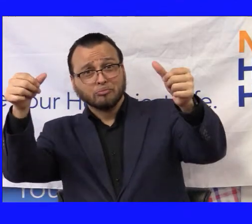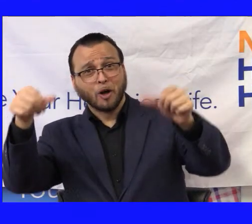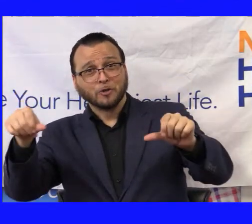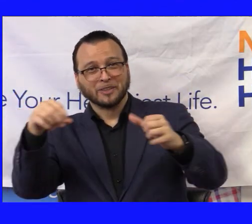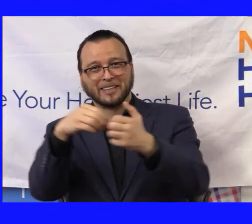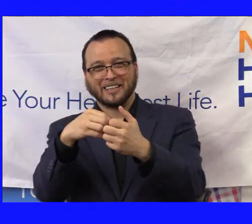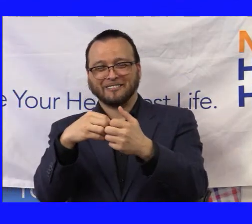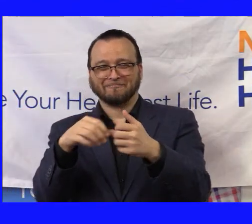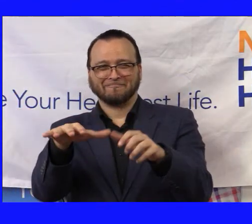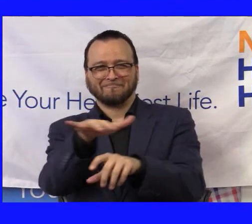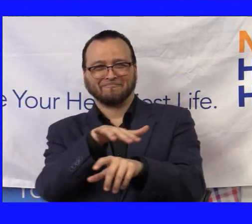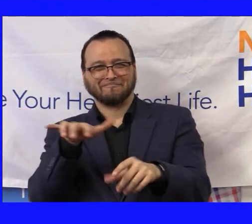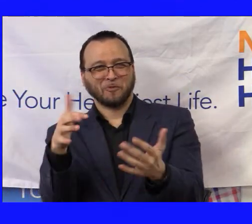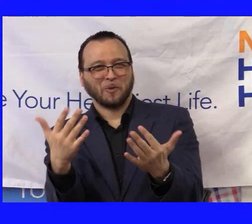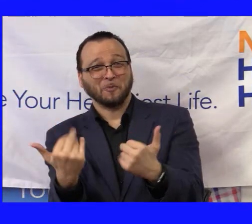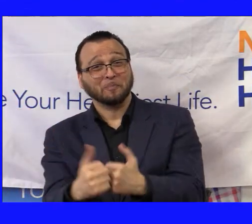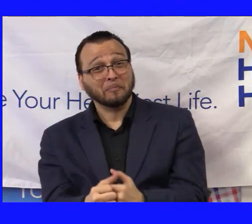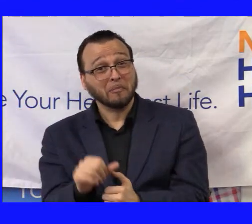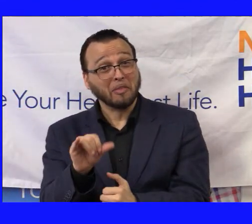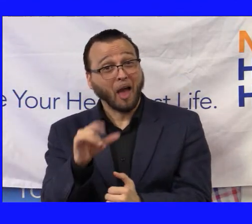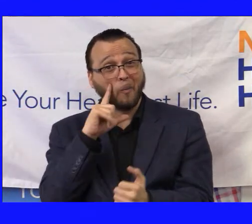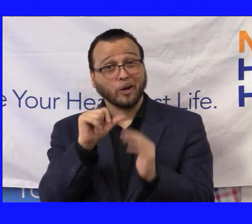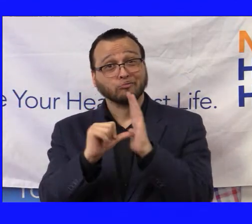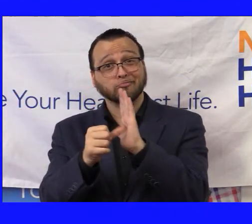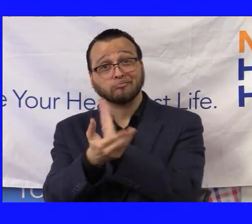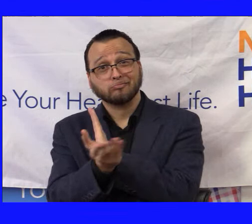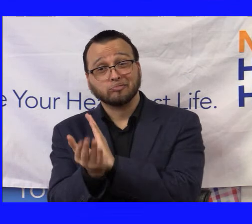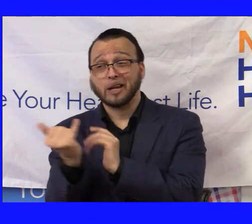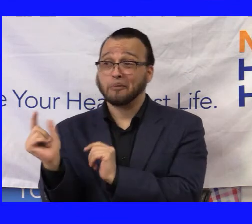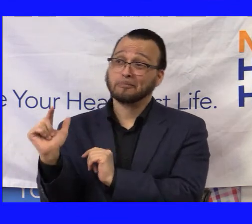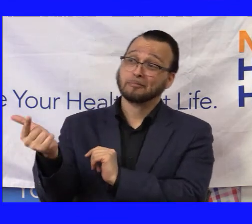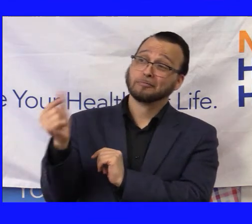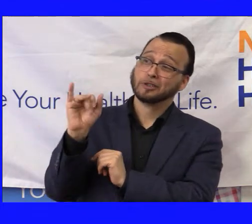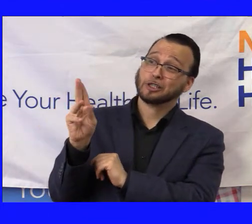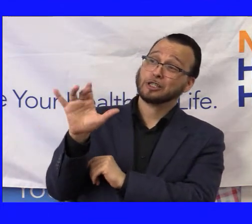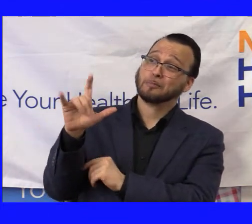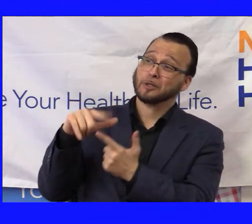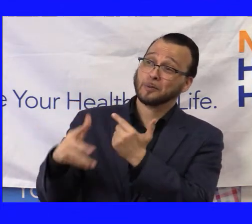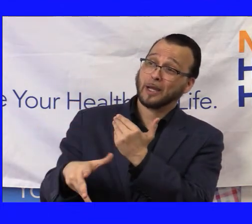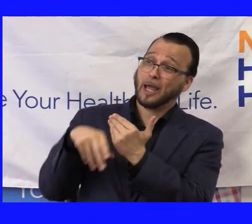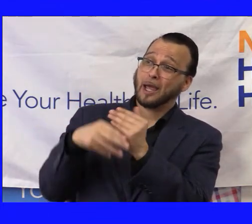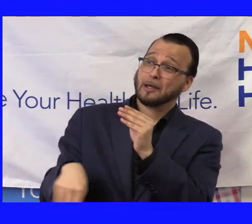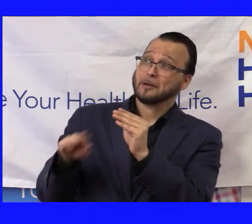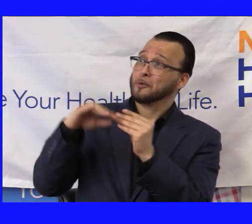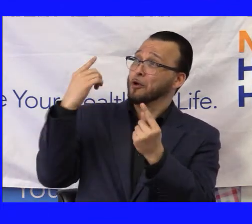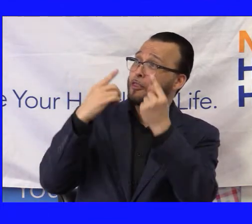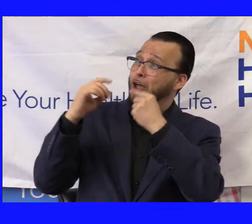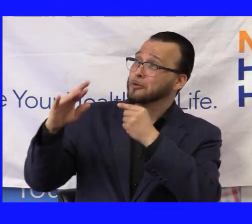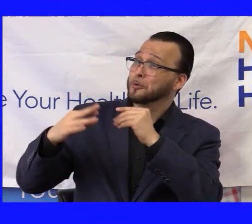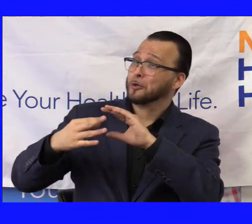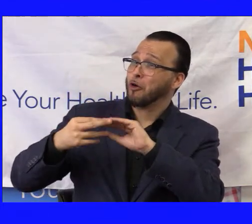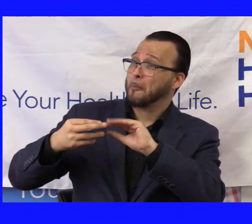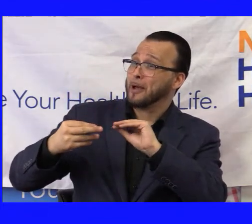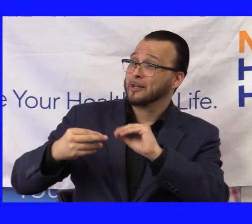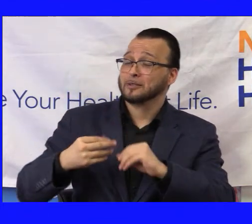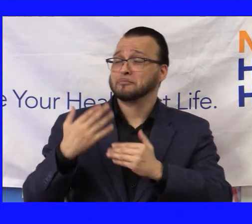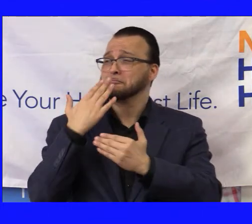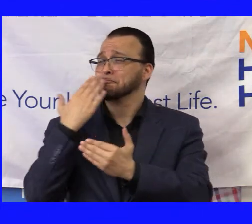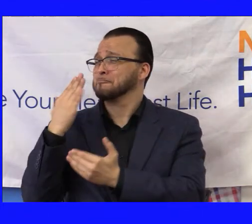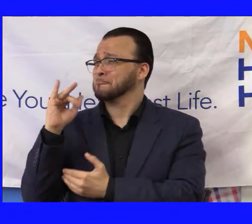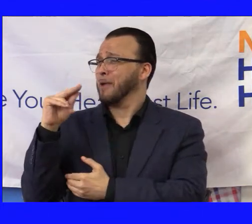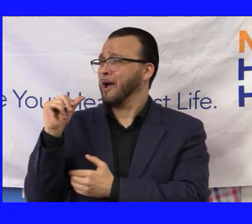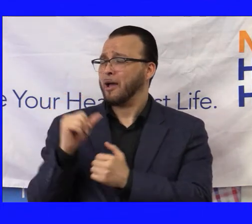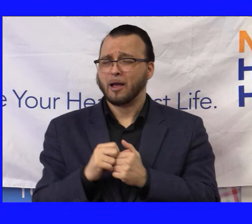wanted to highlight for the group today, and I'll just kick it back over to Jeremy to add any additional thoughts or comments. Thank you,